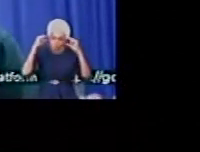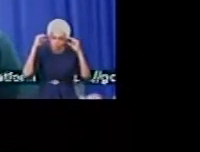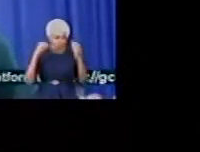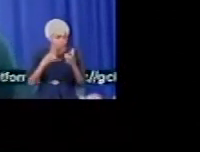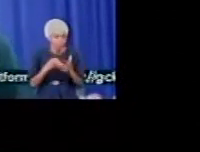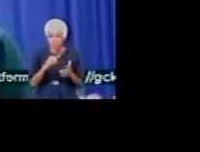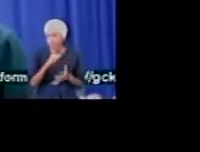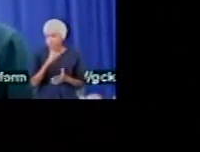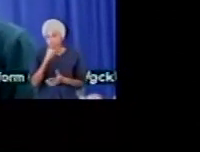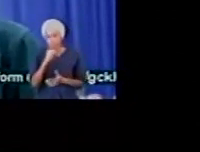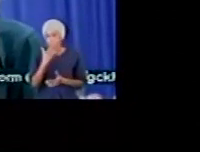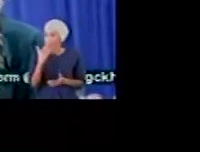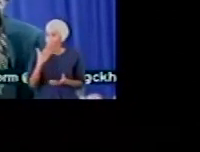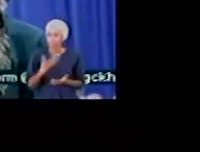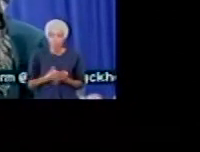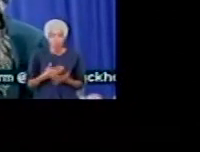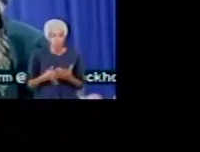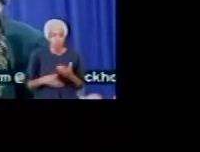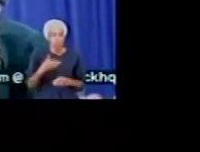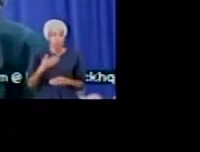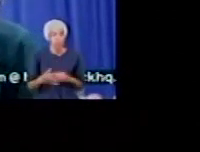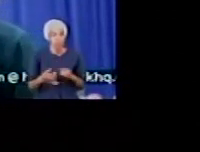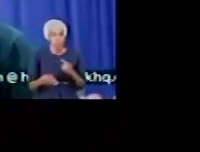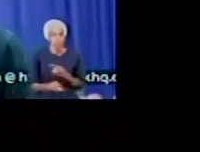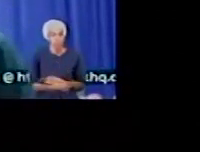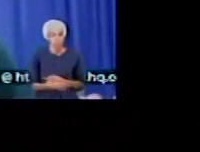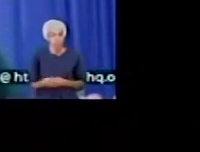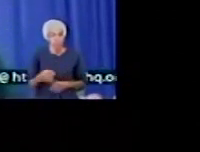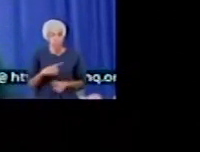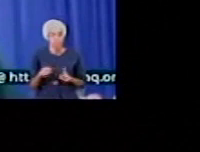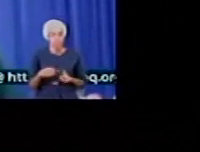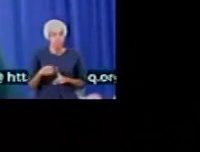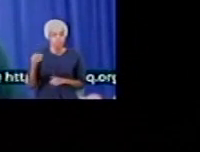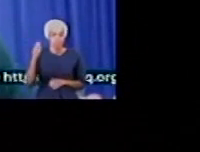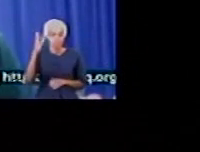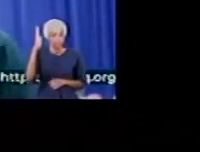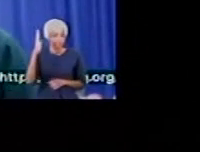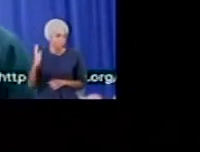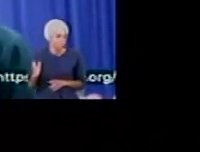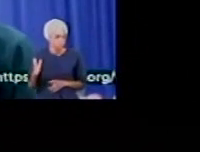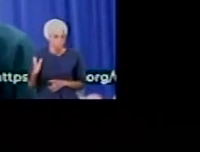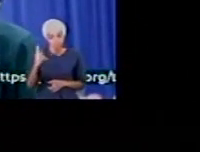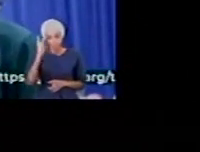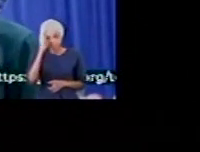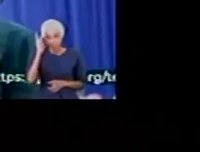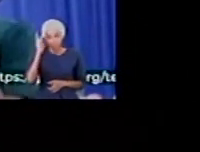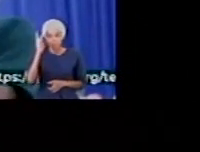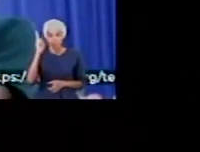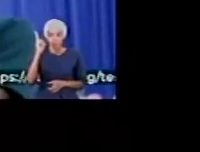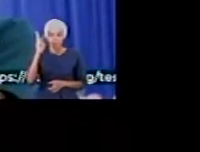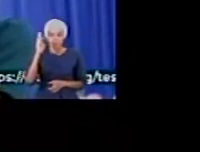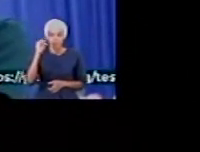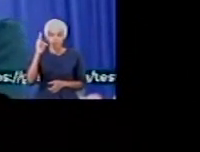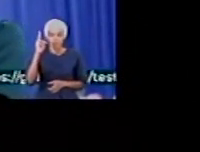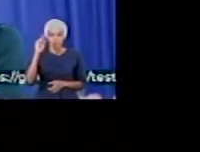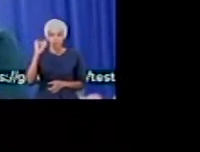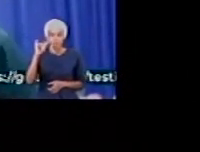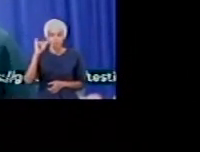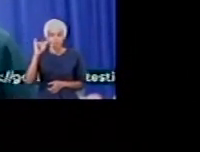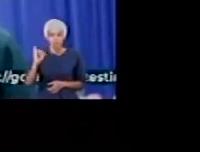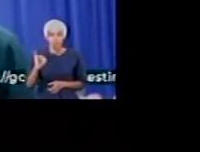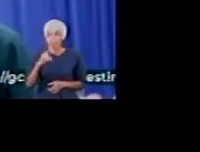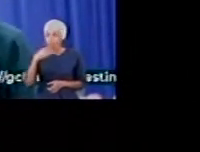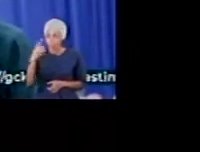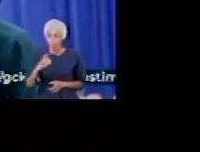Pastor Dr. W.F. Kumuyi said we should place our hand on where we have the problem, I placed my hand on my